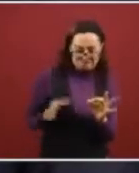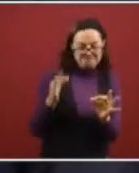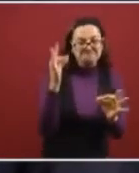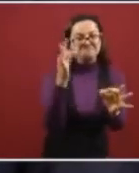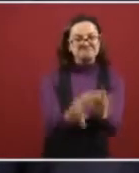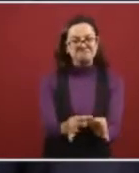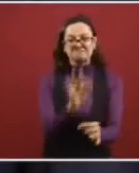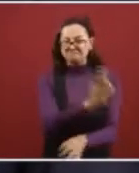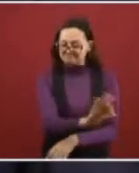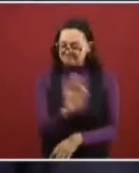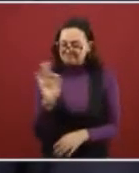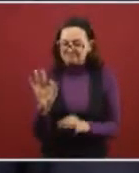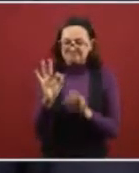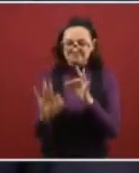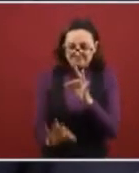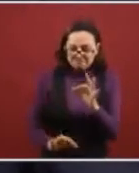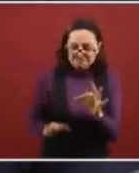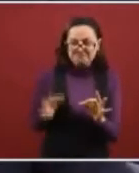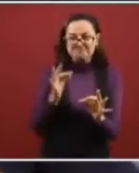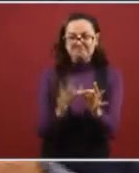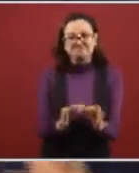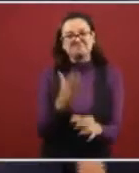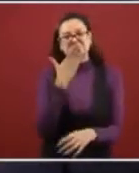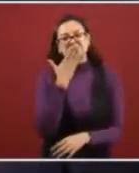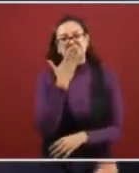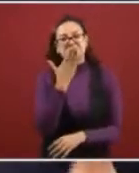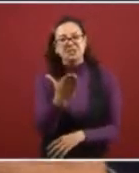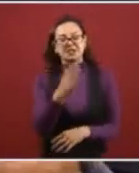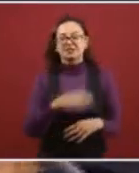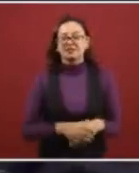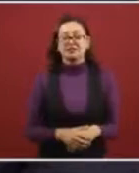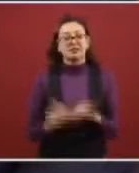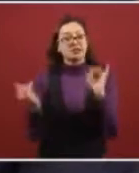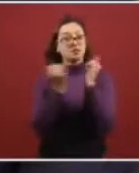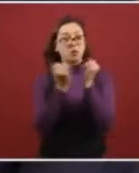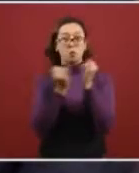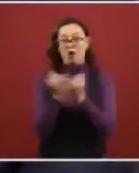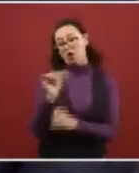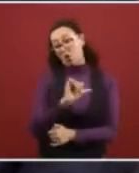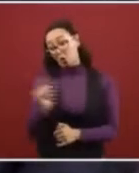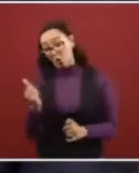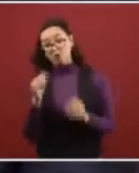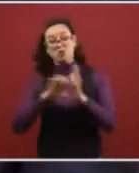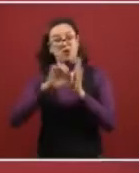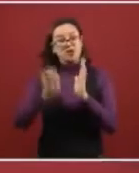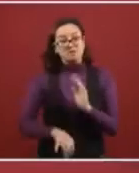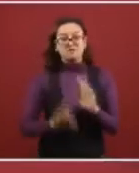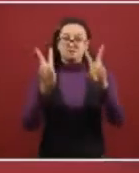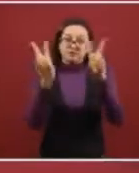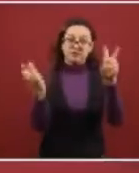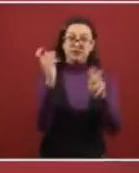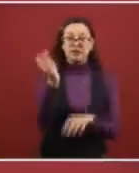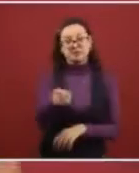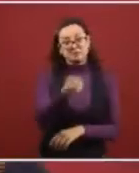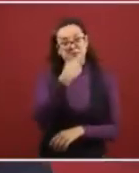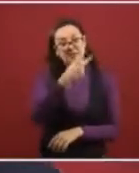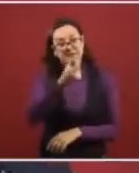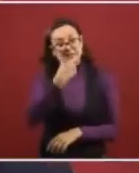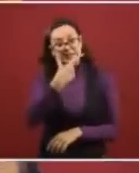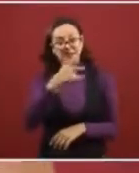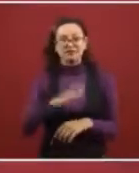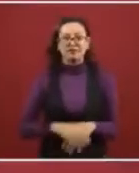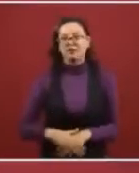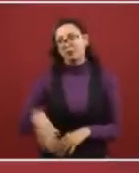time. Y lo mismo con las medicinas. And the same thing with the medications. Ahí,